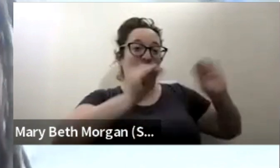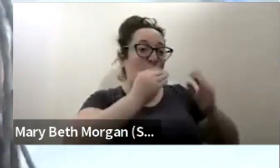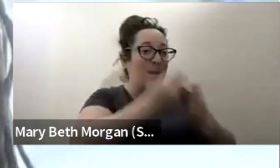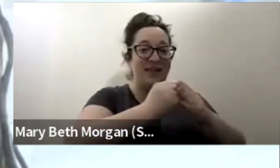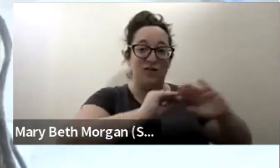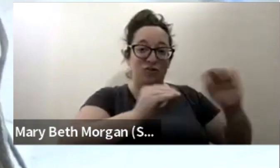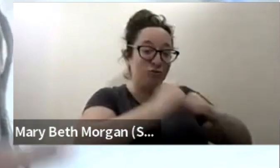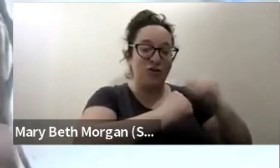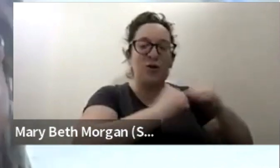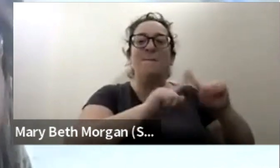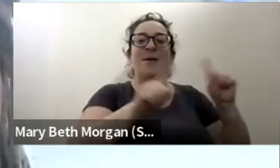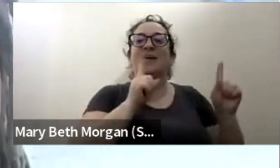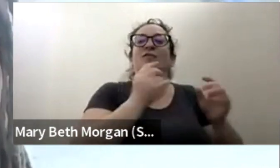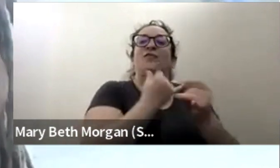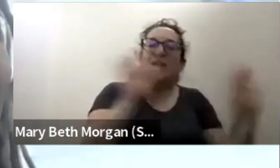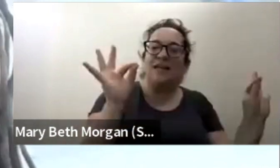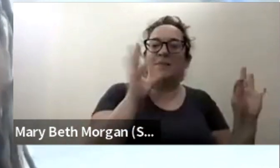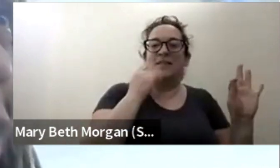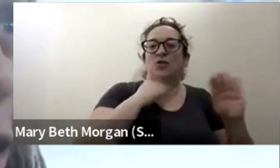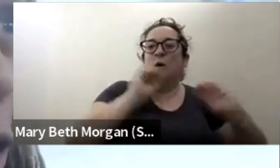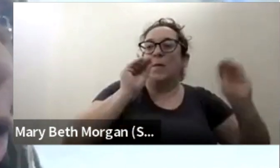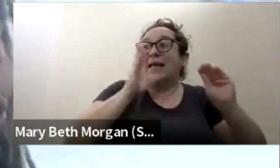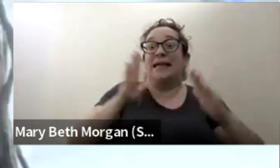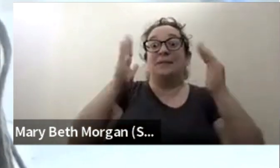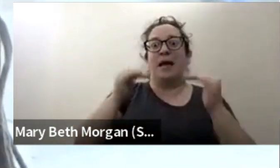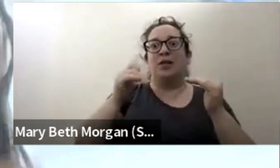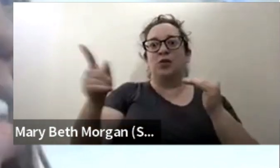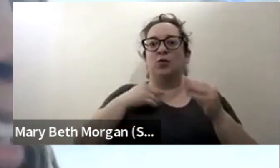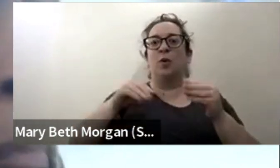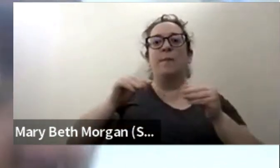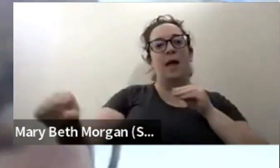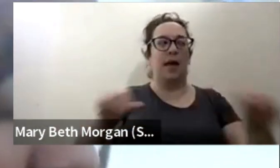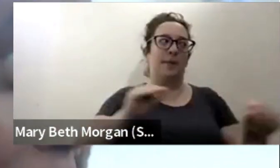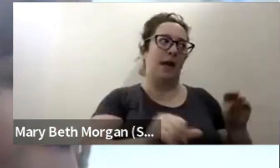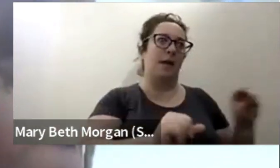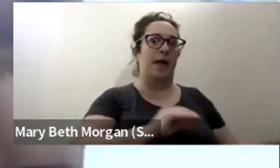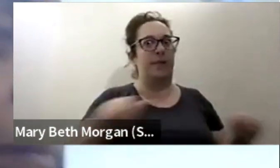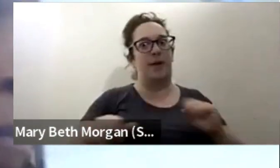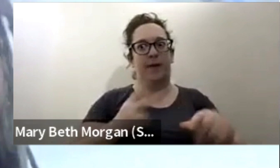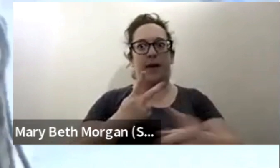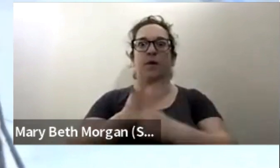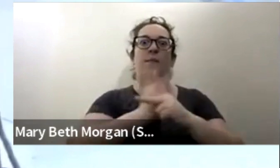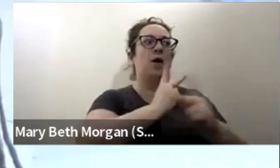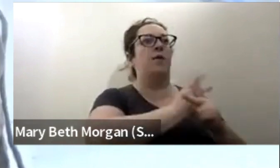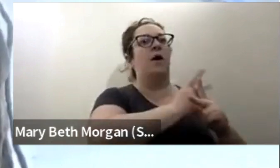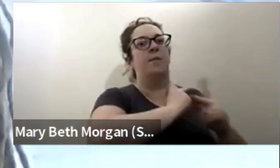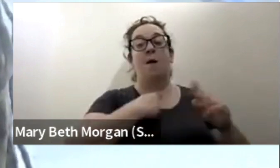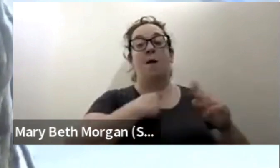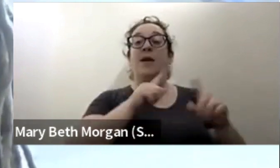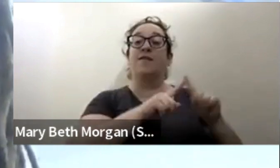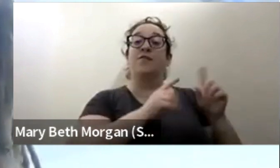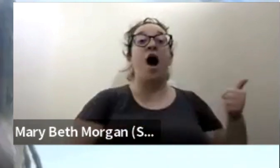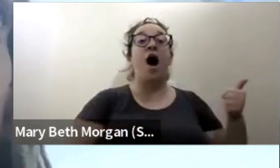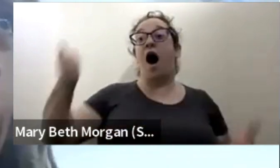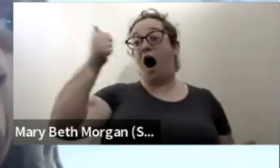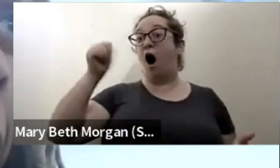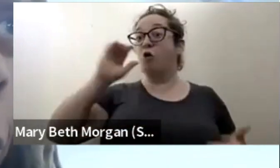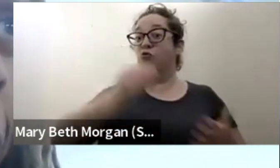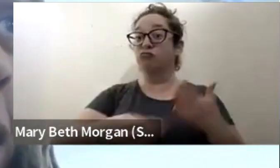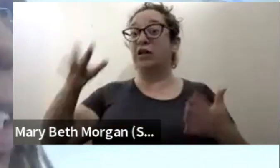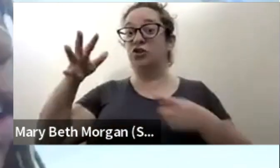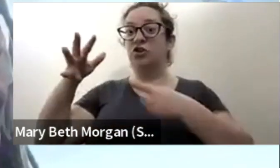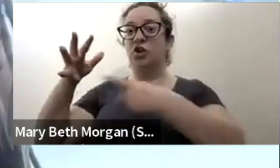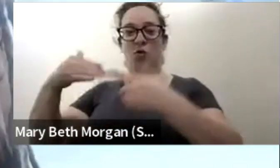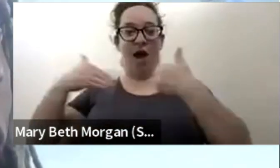a stricture, but it's also a freedom because no one is dependent on you because they don't expect any money from you. And whereas